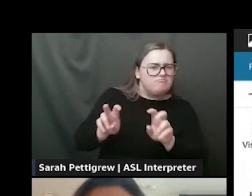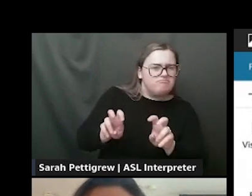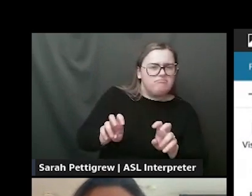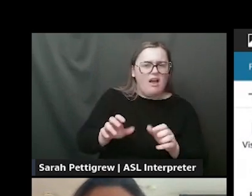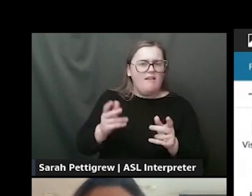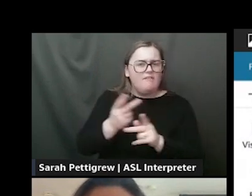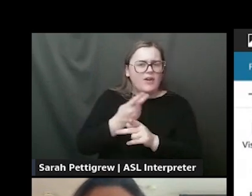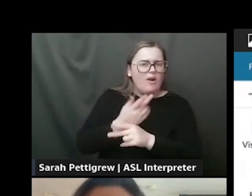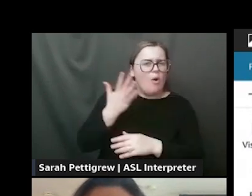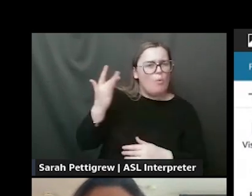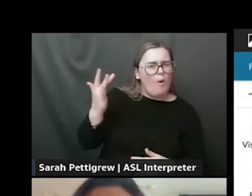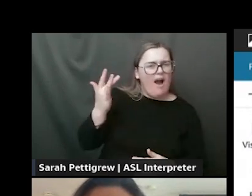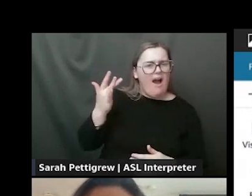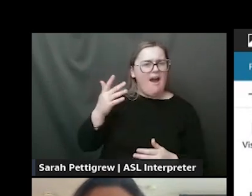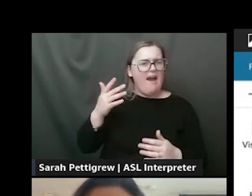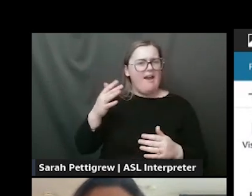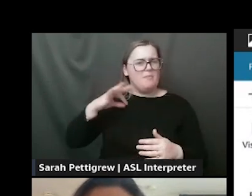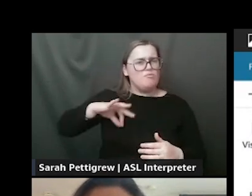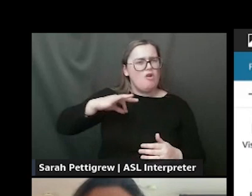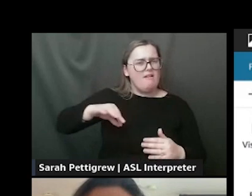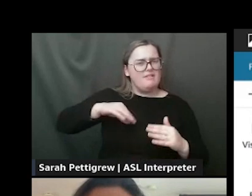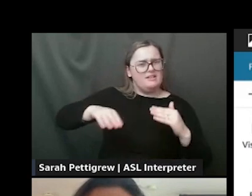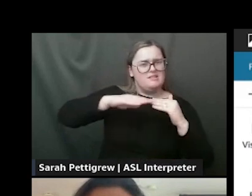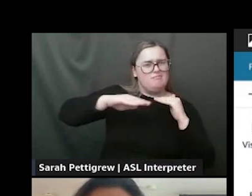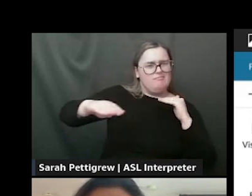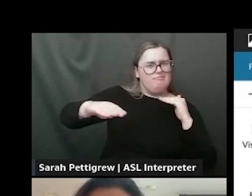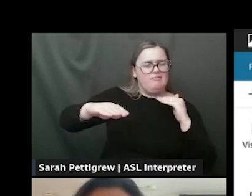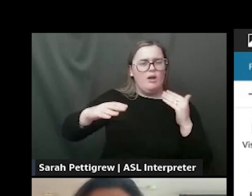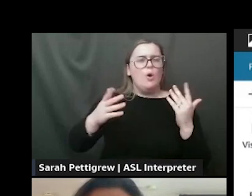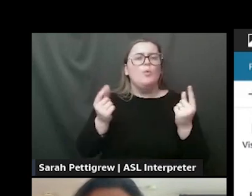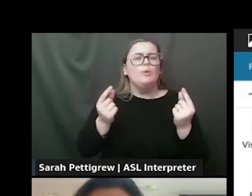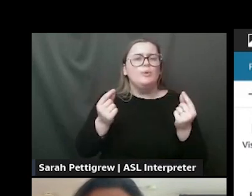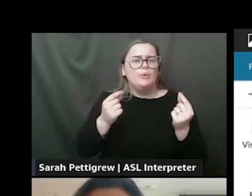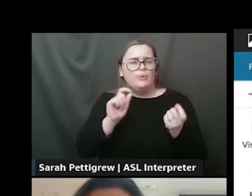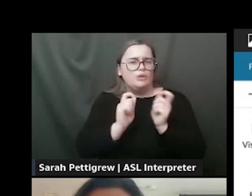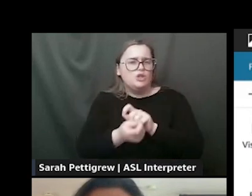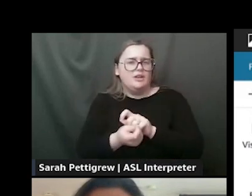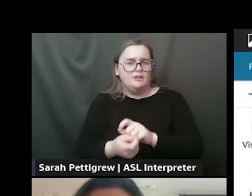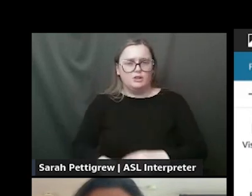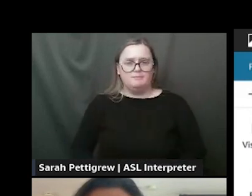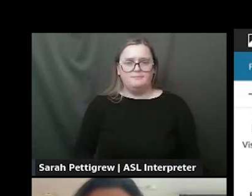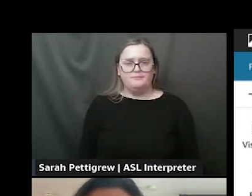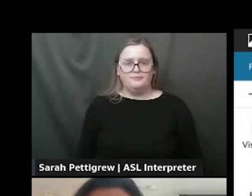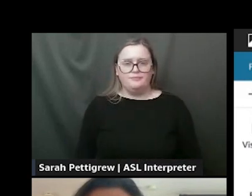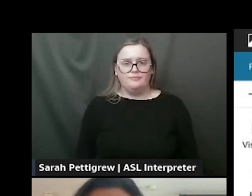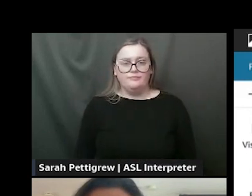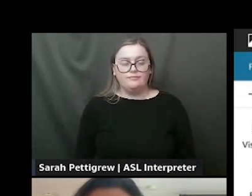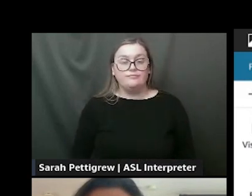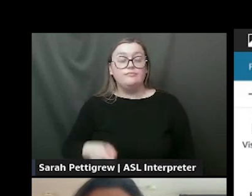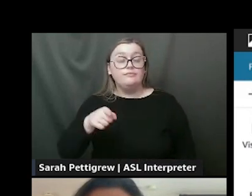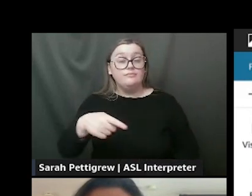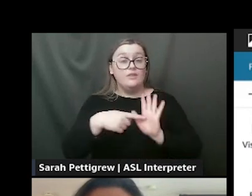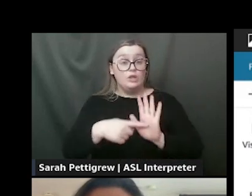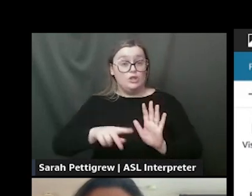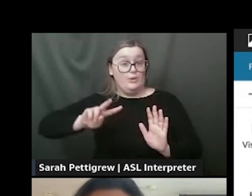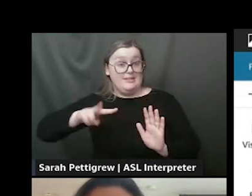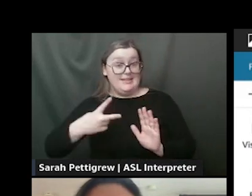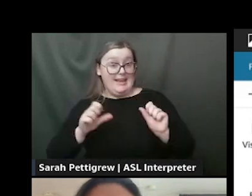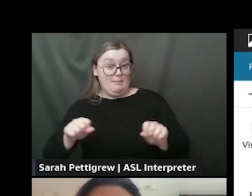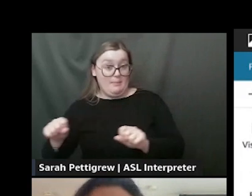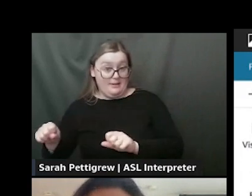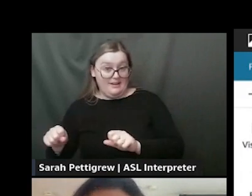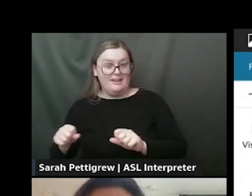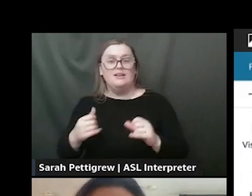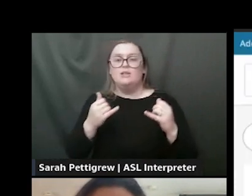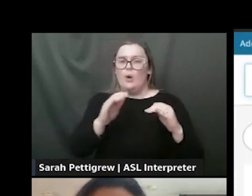out why profits are flat, or maybe like what we can do to change things. So I'm going to show you our second capability. So we looked at building visuals.